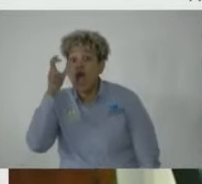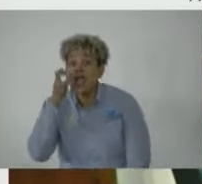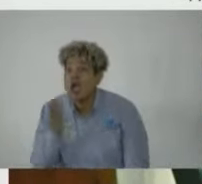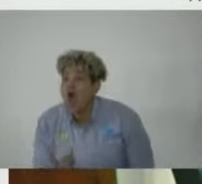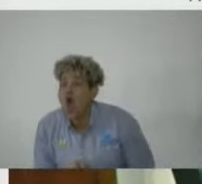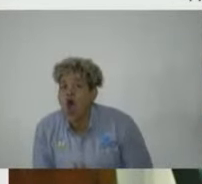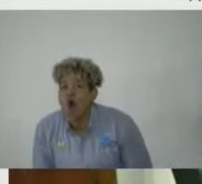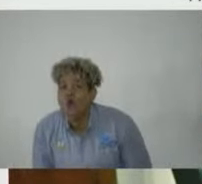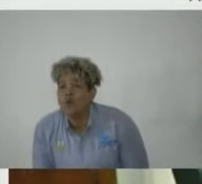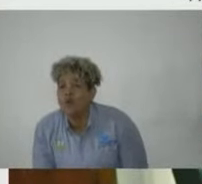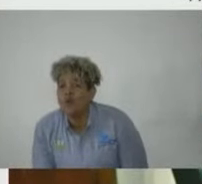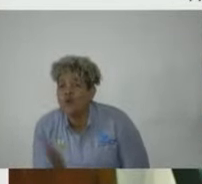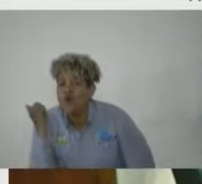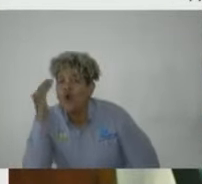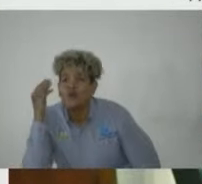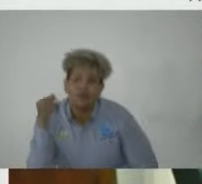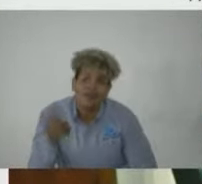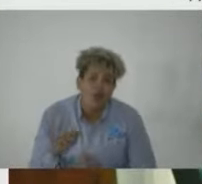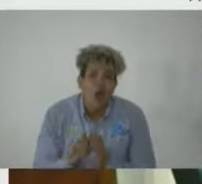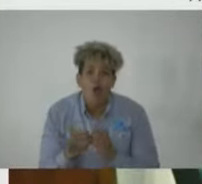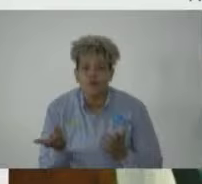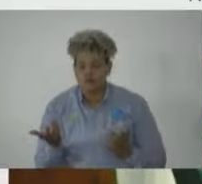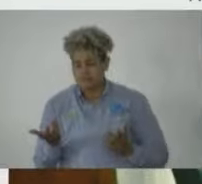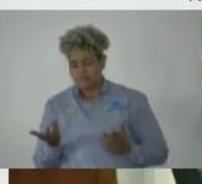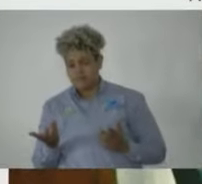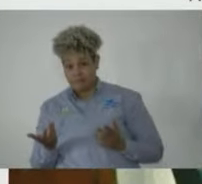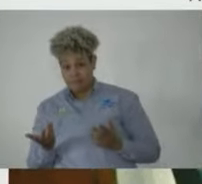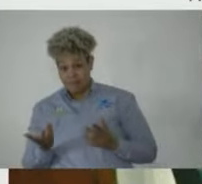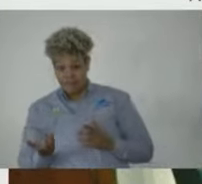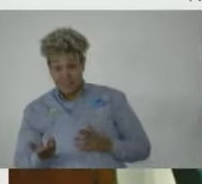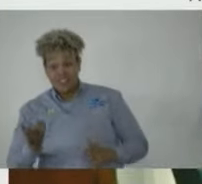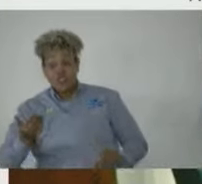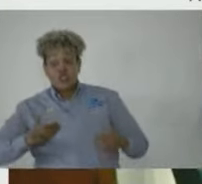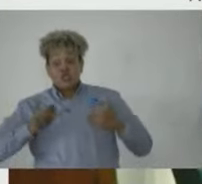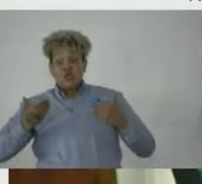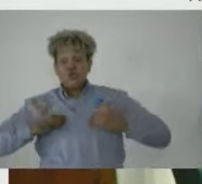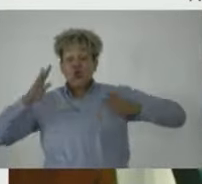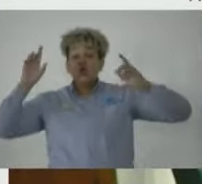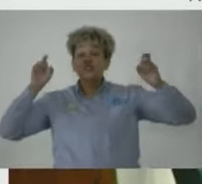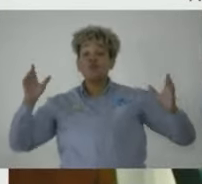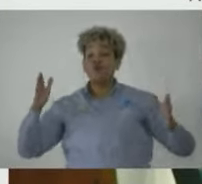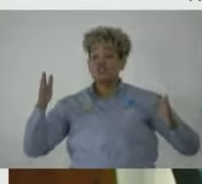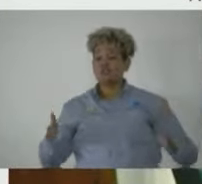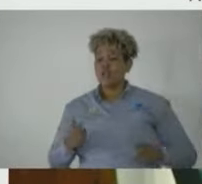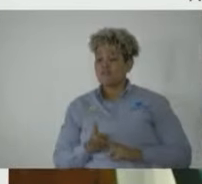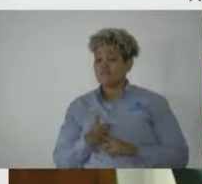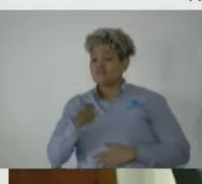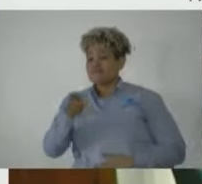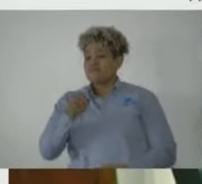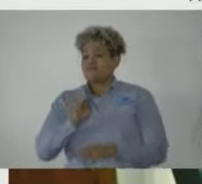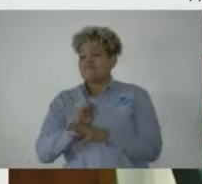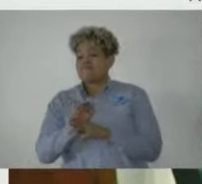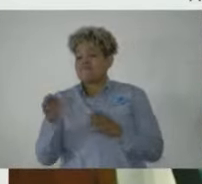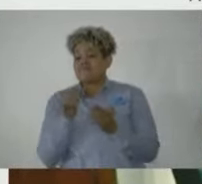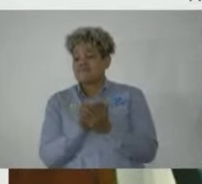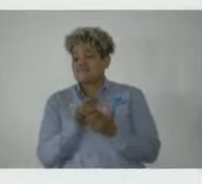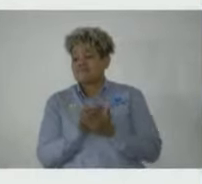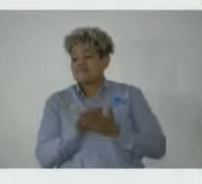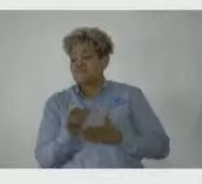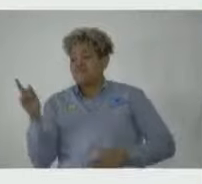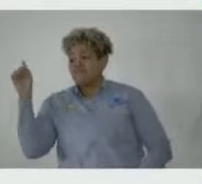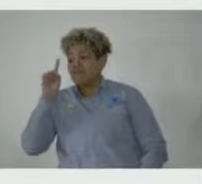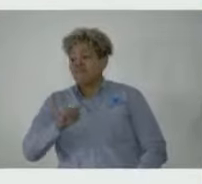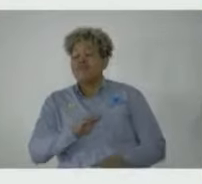how he proposed to finance it. And then even the junior spokesperson on finance, Madam Speaker, came